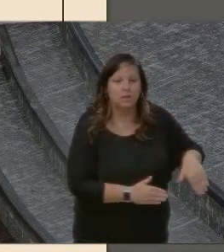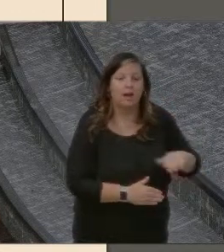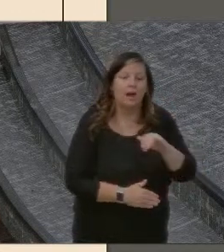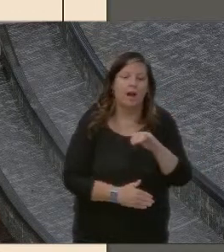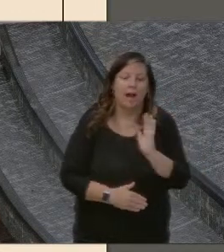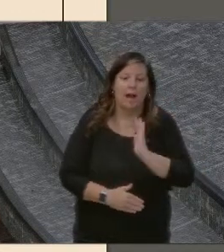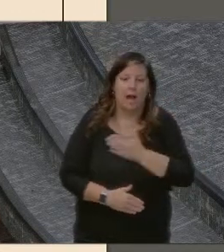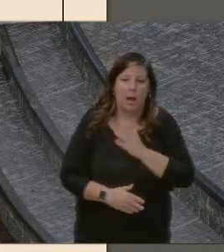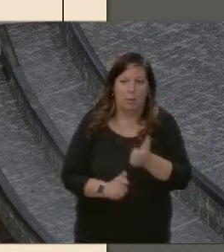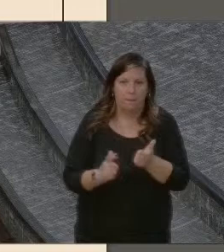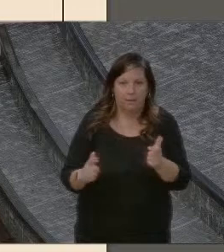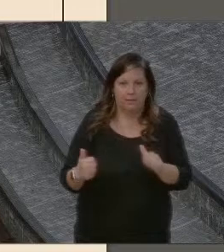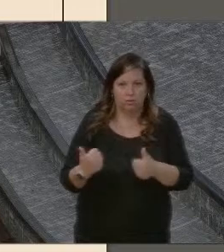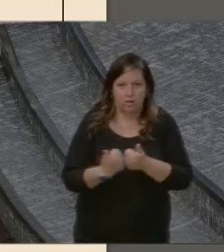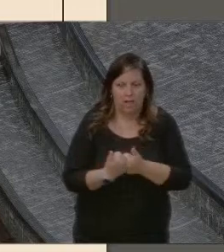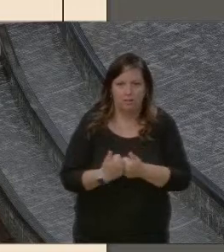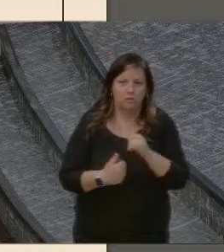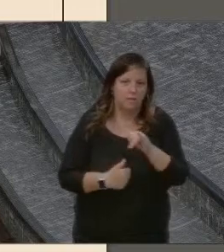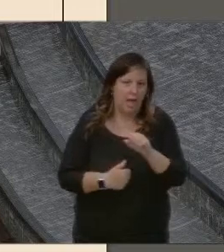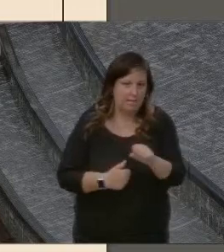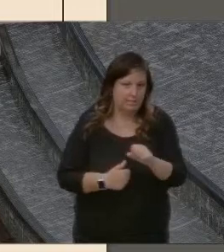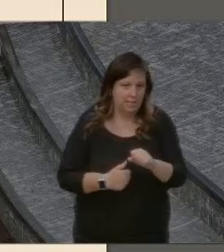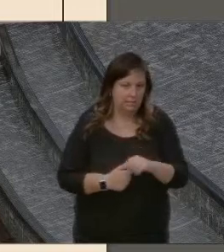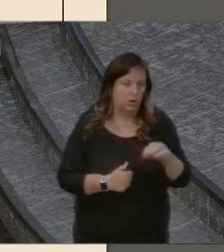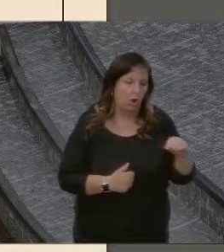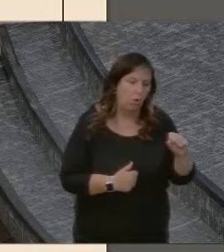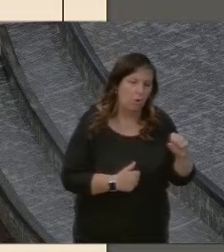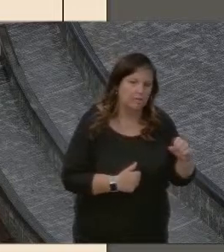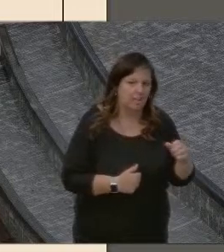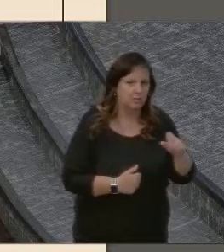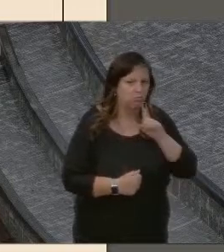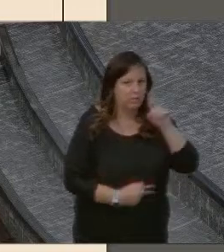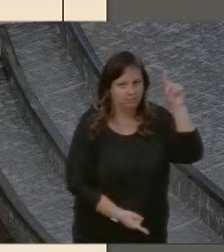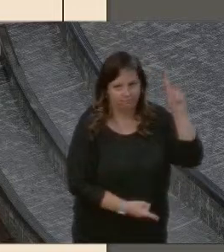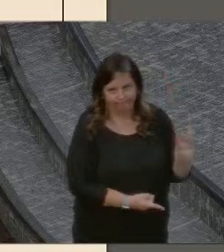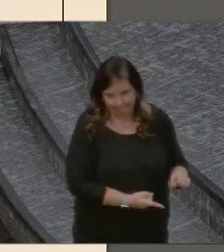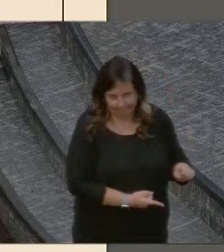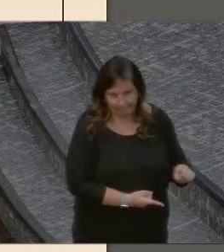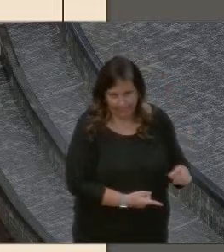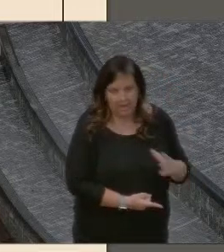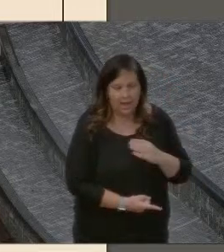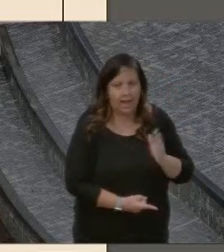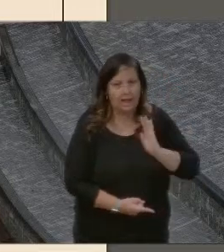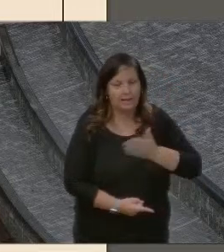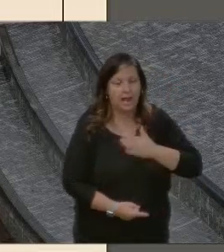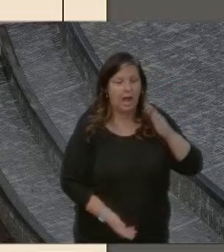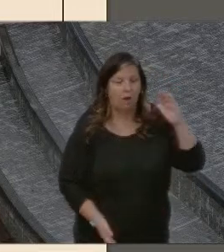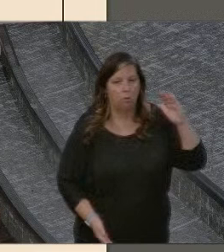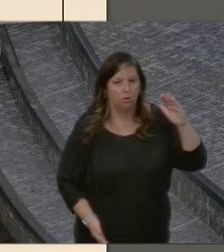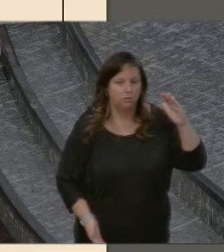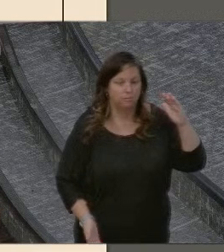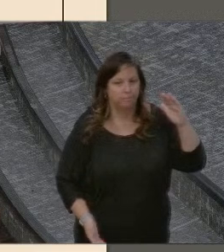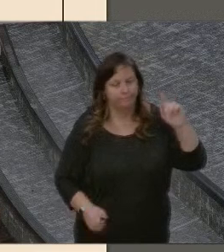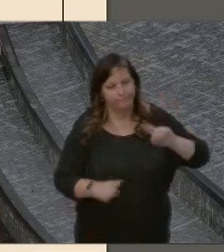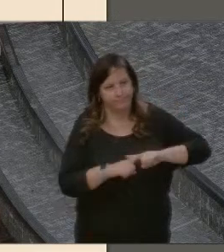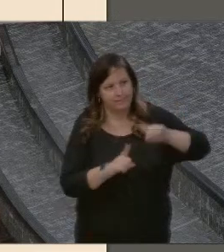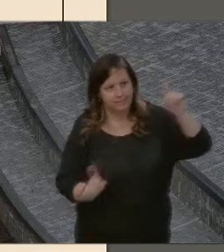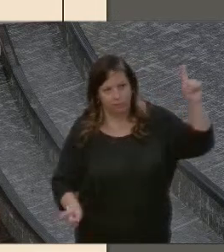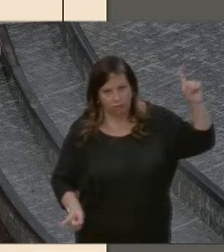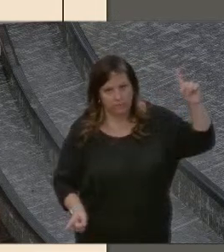of OSS has reduced over time, as well as our disparities in OSS. So good news